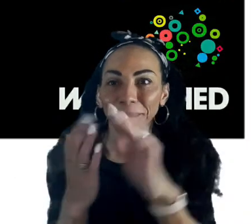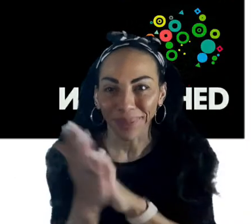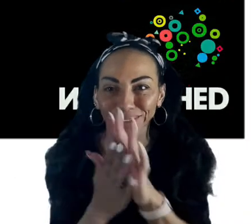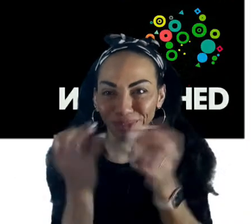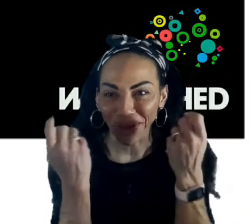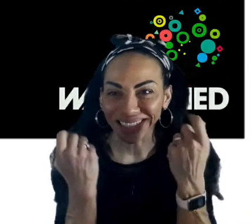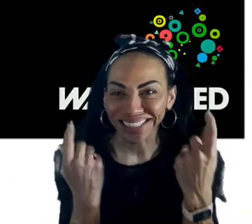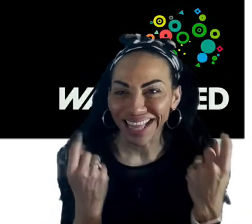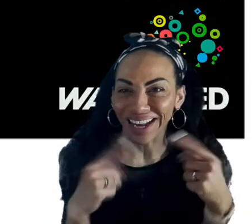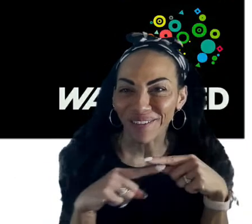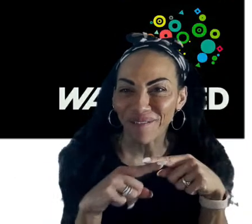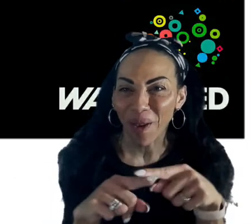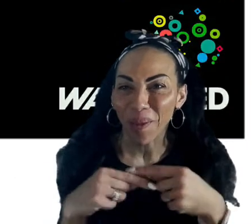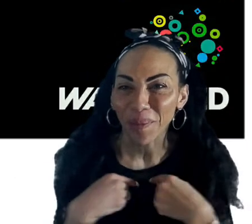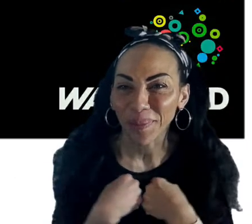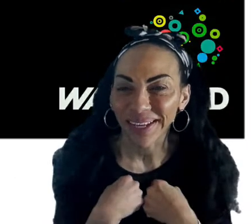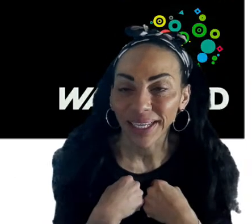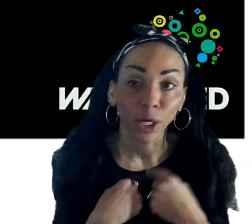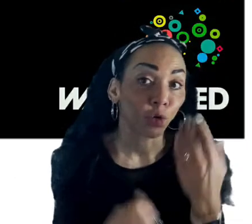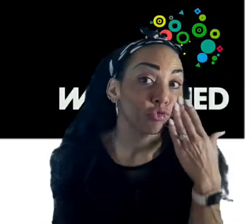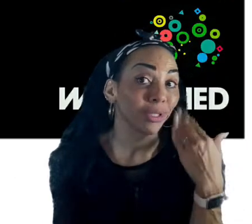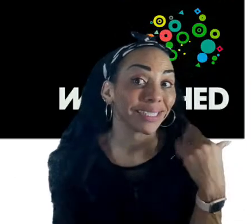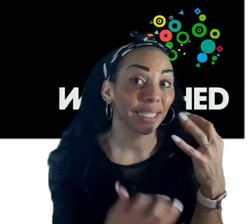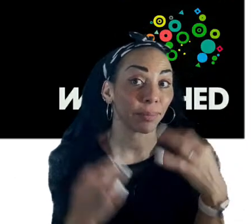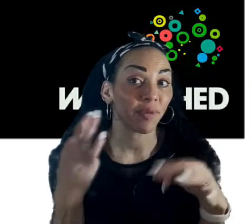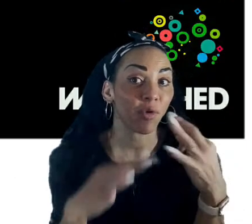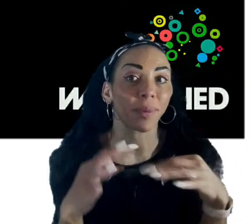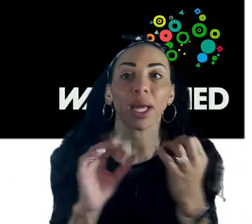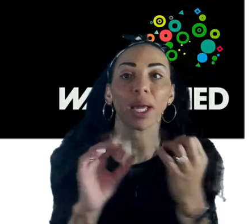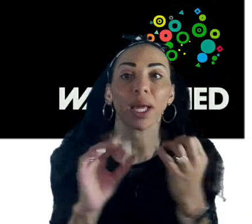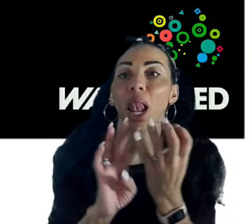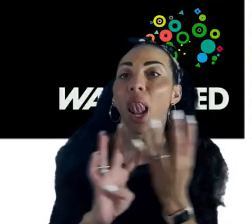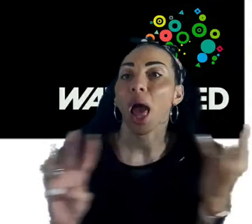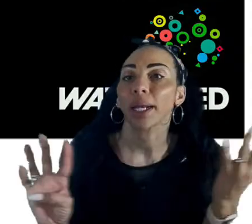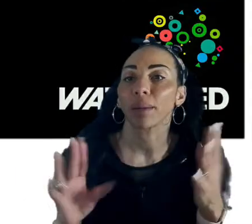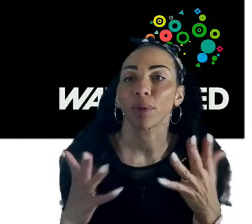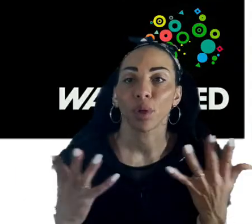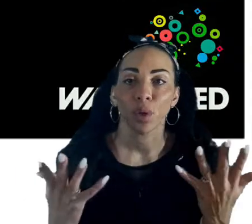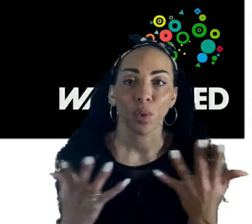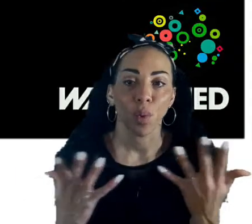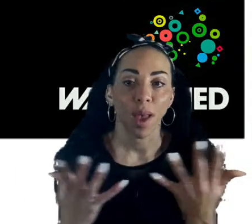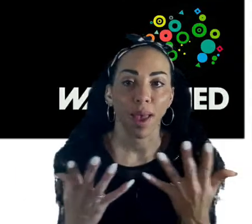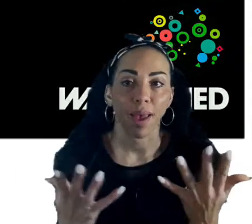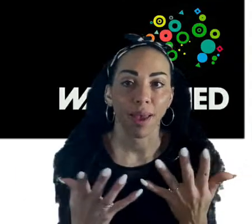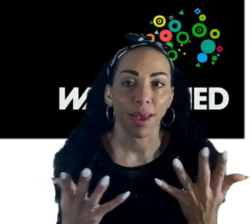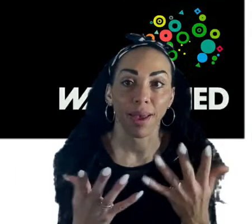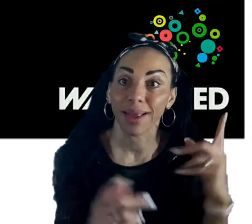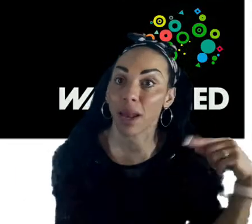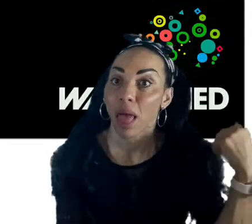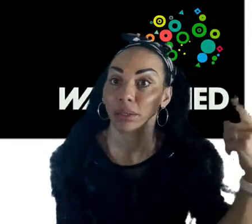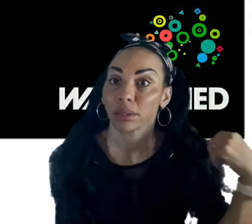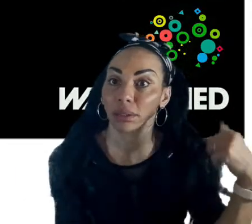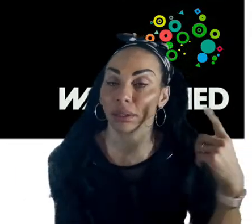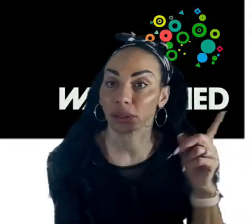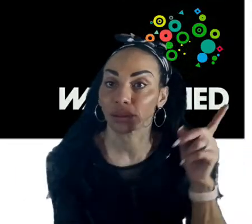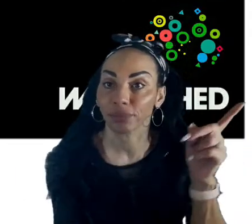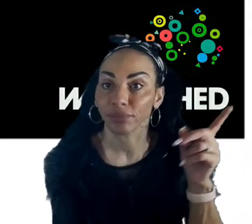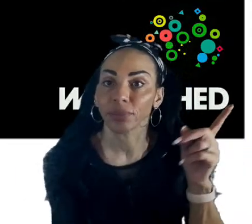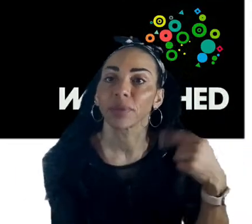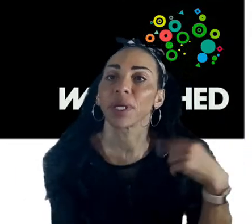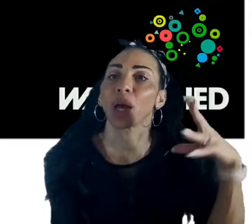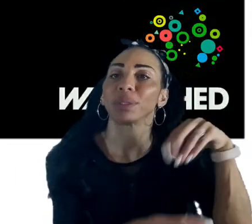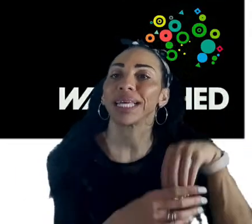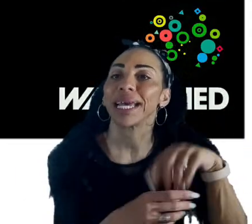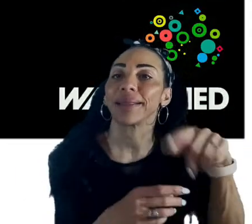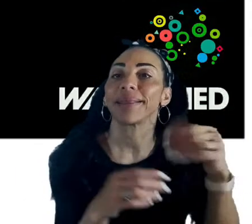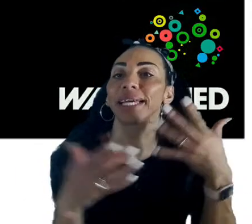Recently, I was performing in a lineup at Ducky in London, and I was in the dressing room